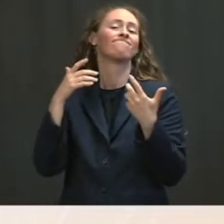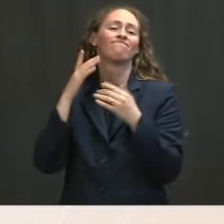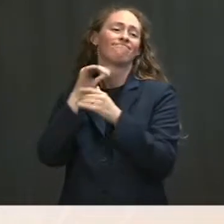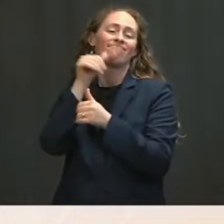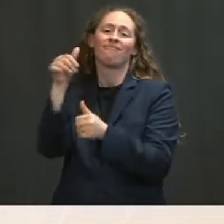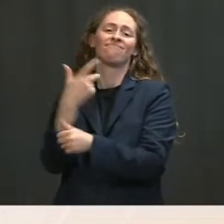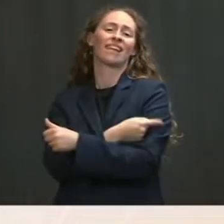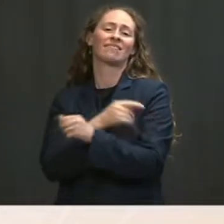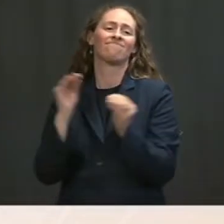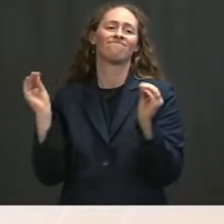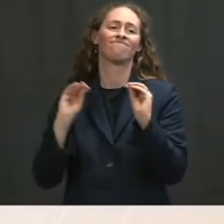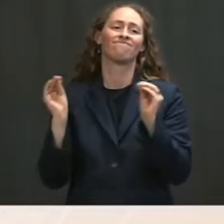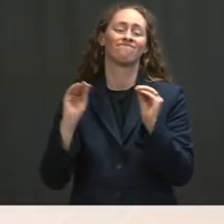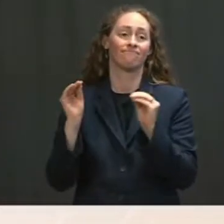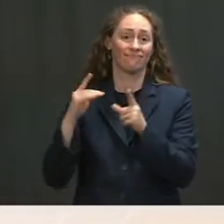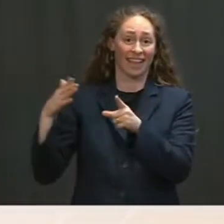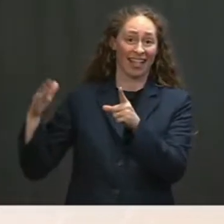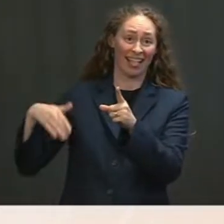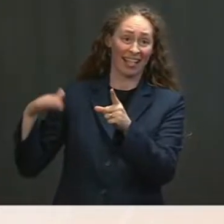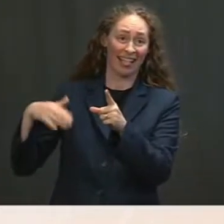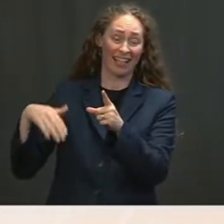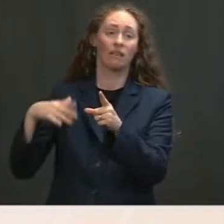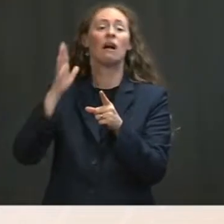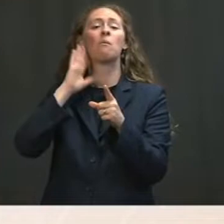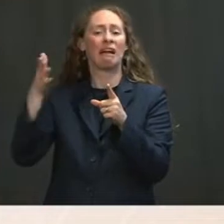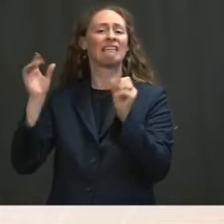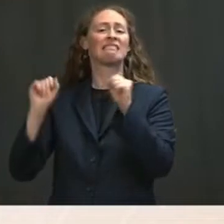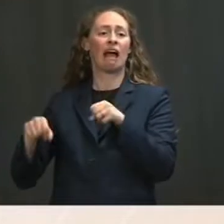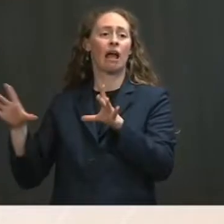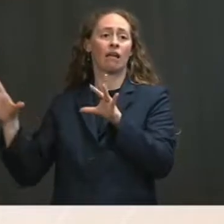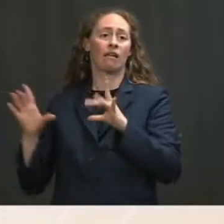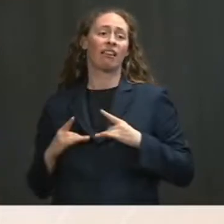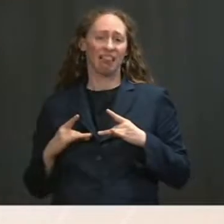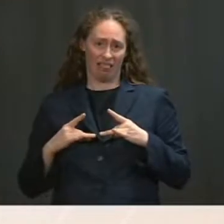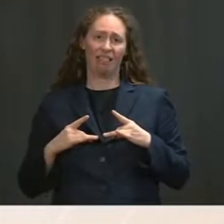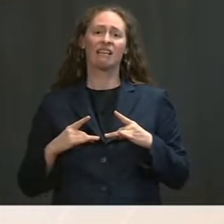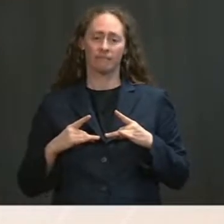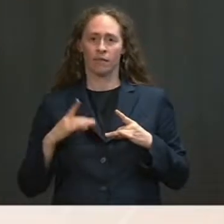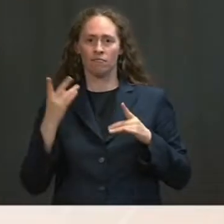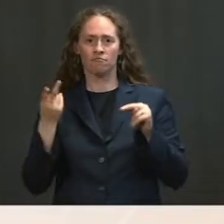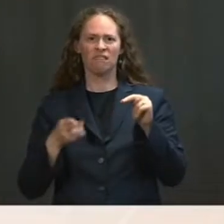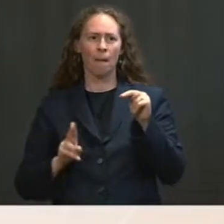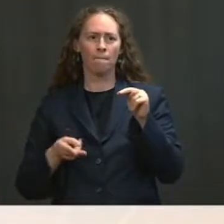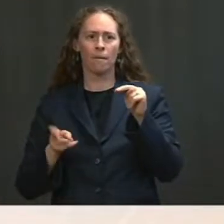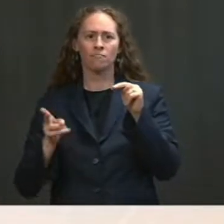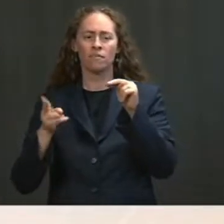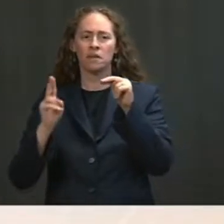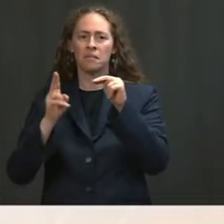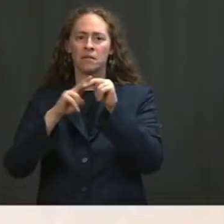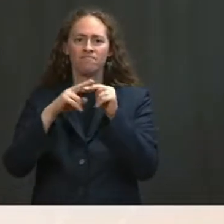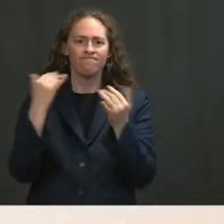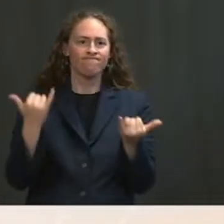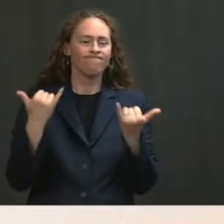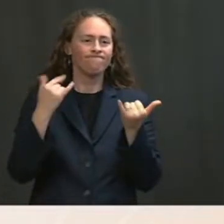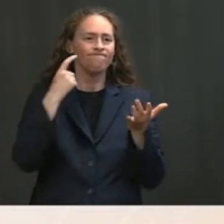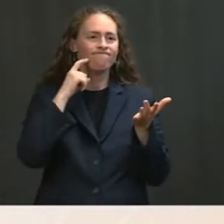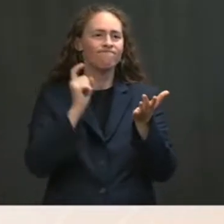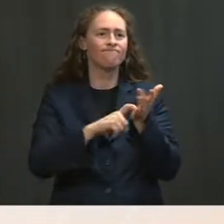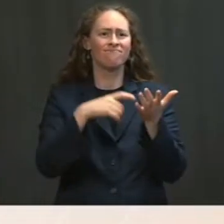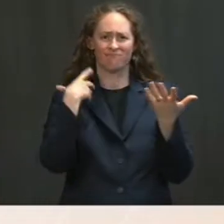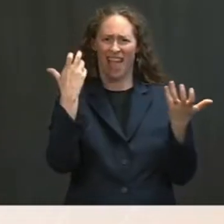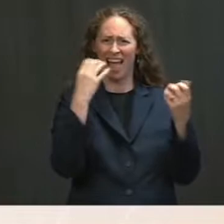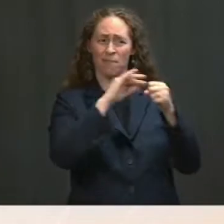unvaccinated. And that's why I want to talk to you today about one of the biggest obstacles that's preventing us from ending this pandemic.